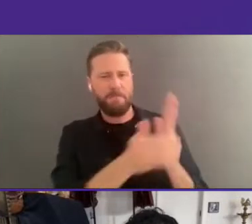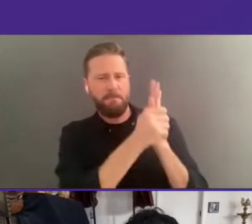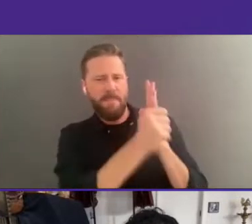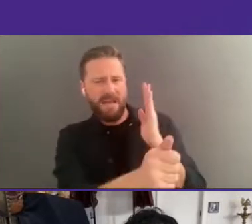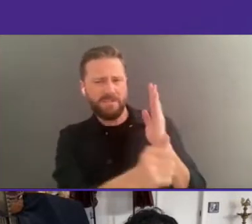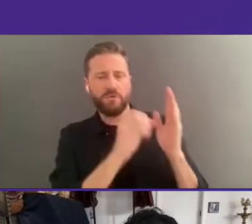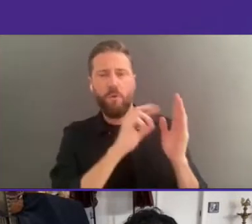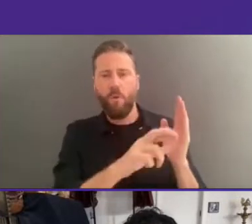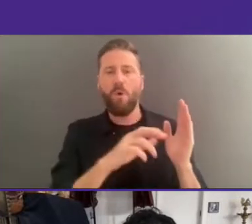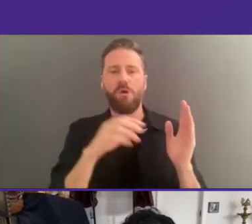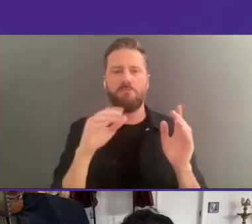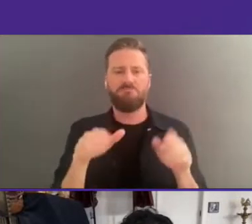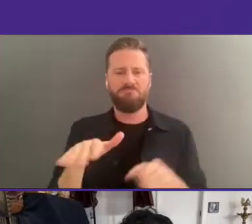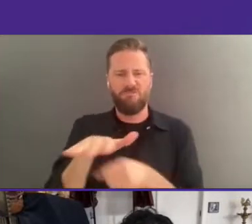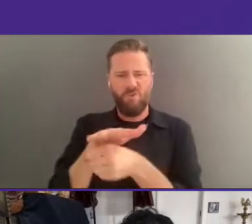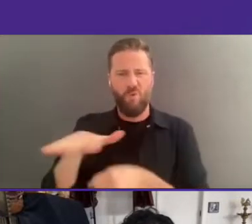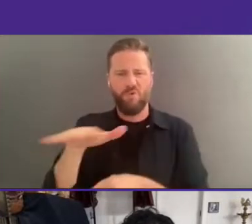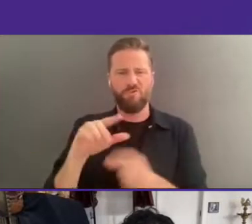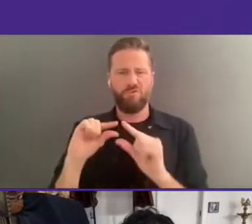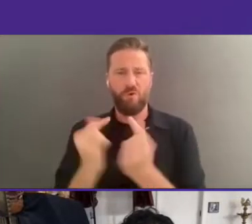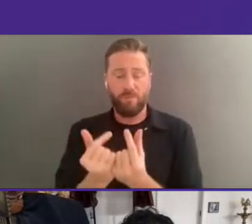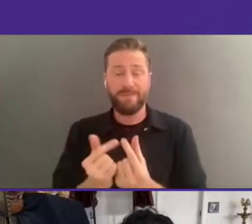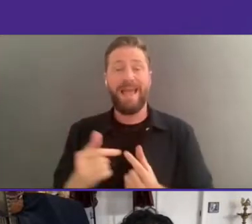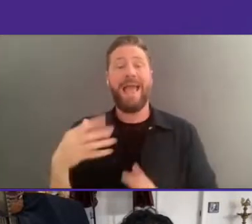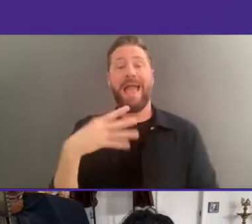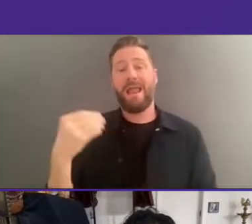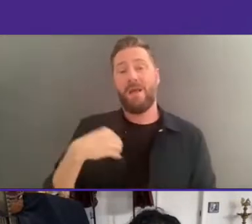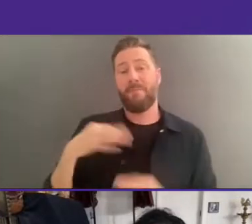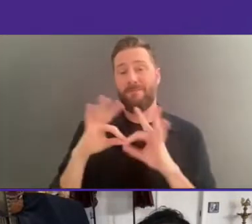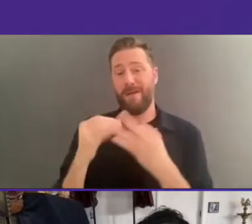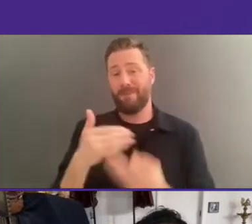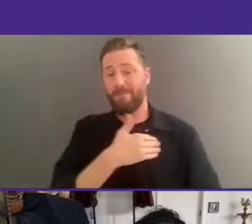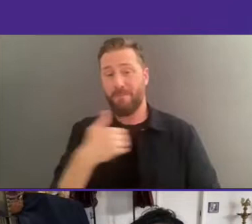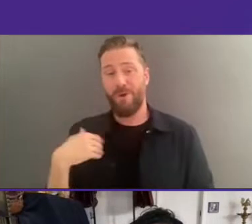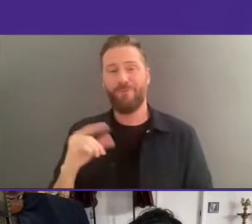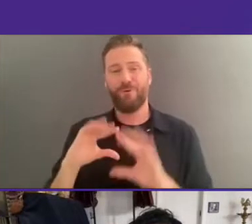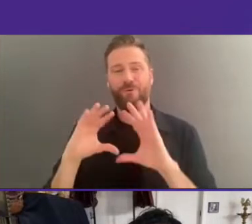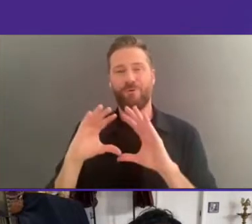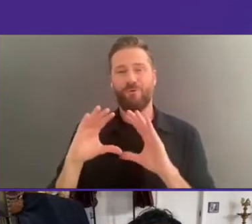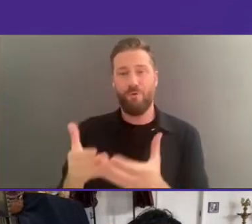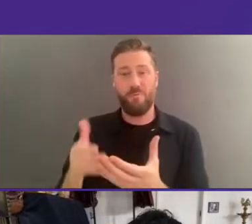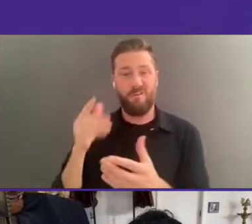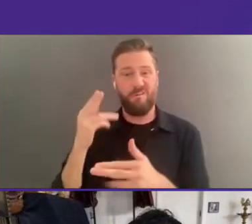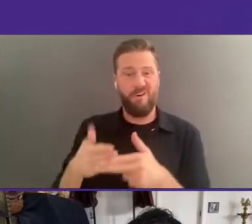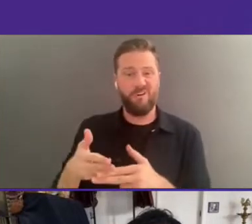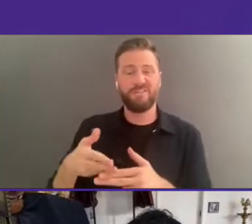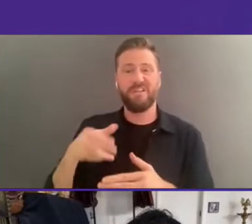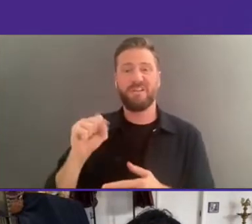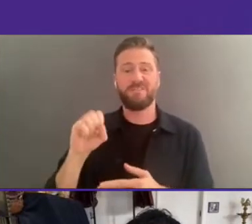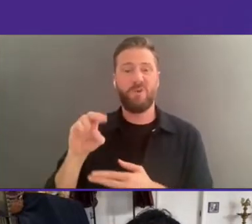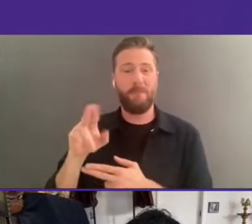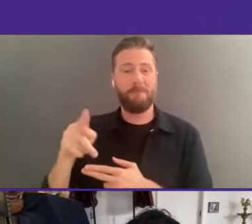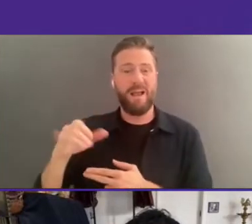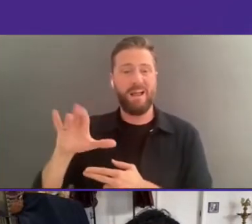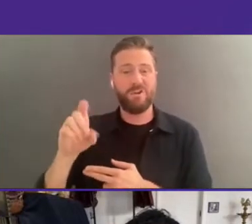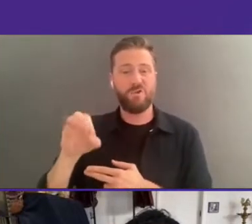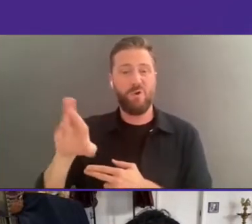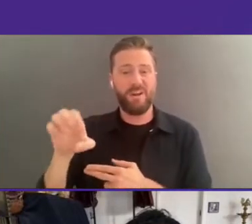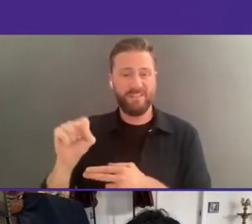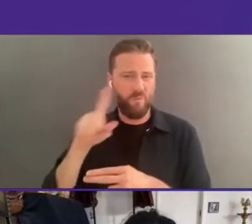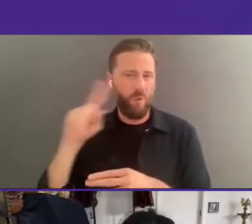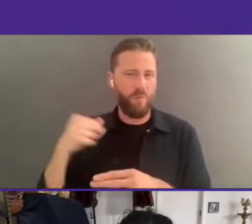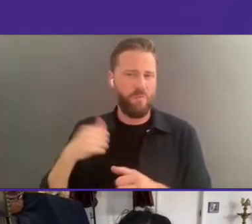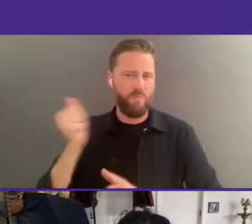groups. I am also a founding member of a group called Son Pecadores, where we perform this style of